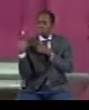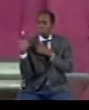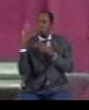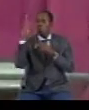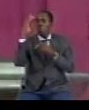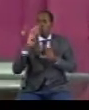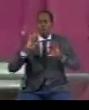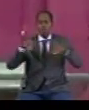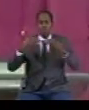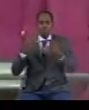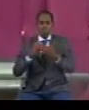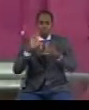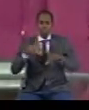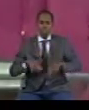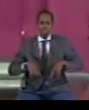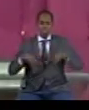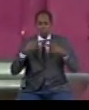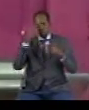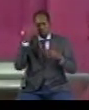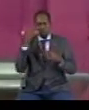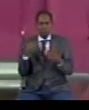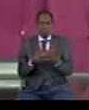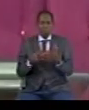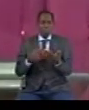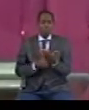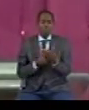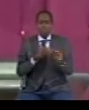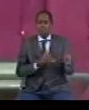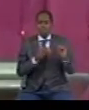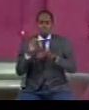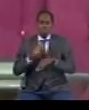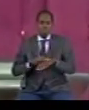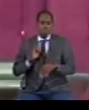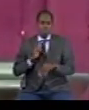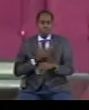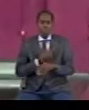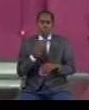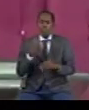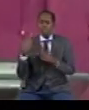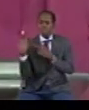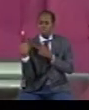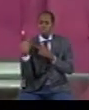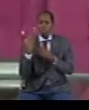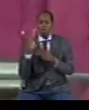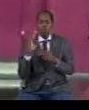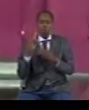us, and because of the gospel, He has placed upon us the responsibility of